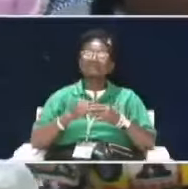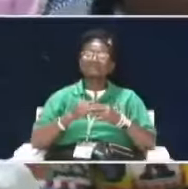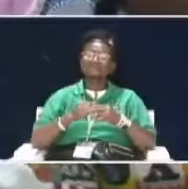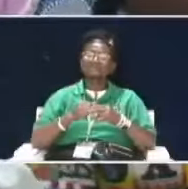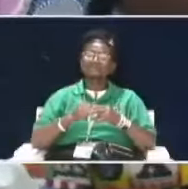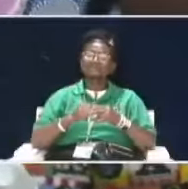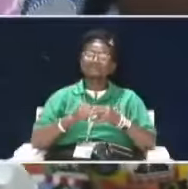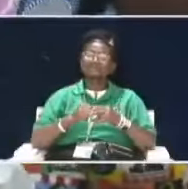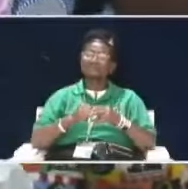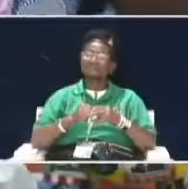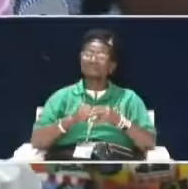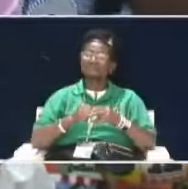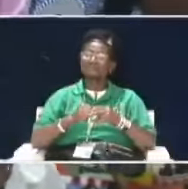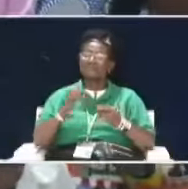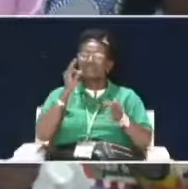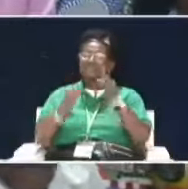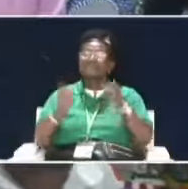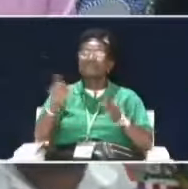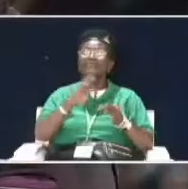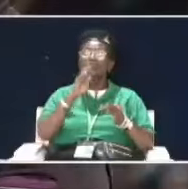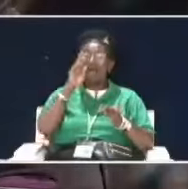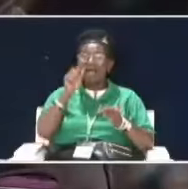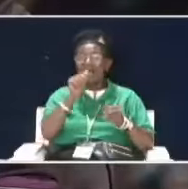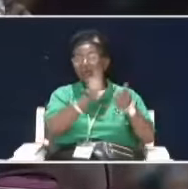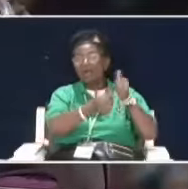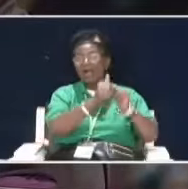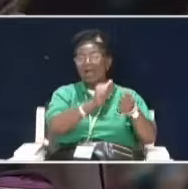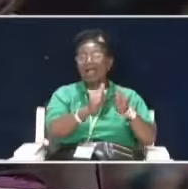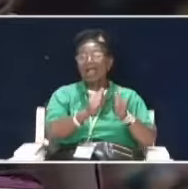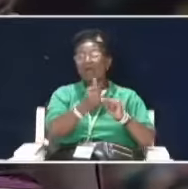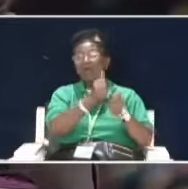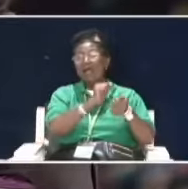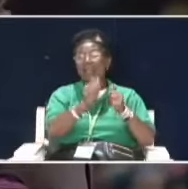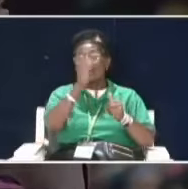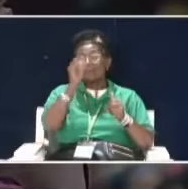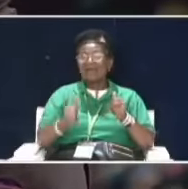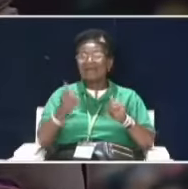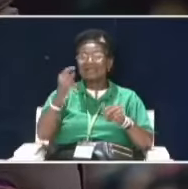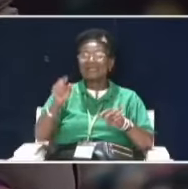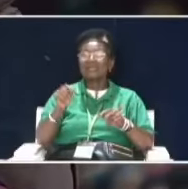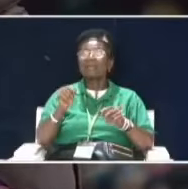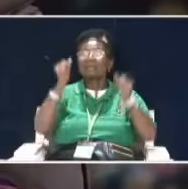If you have been troubled by the power of the air,